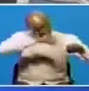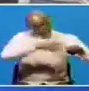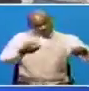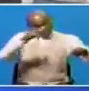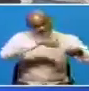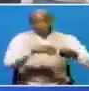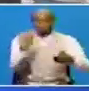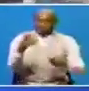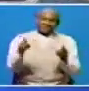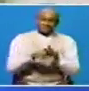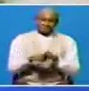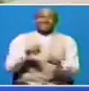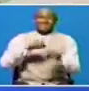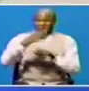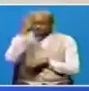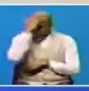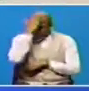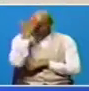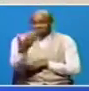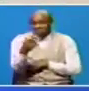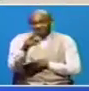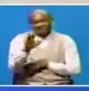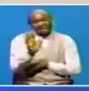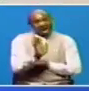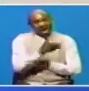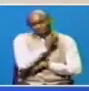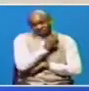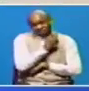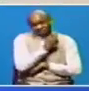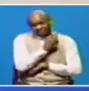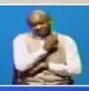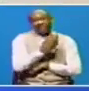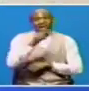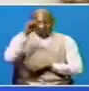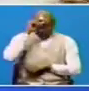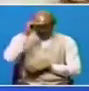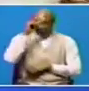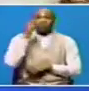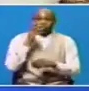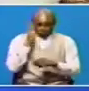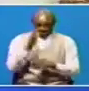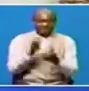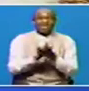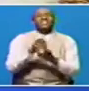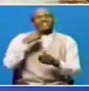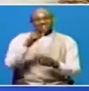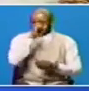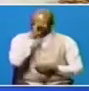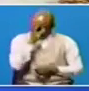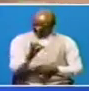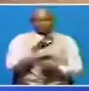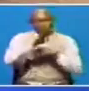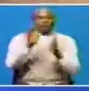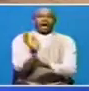plastic bags. Come Monday, the plastic bags will be no more. The government will make good its word of phasing them